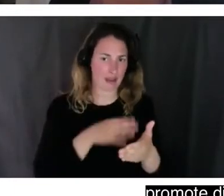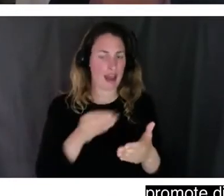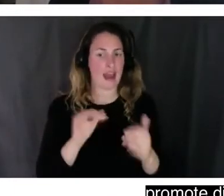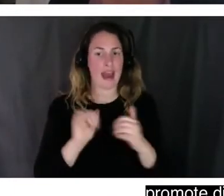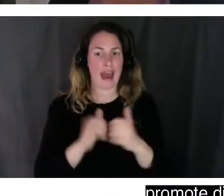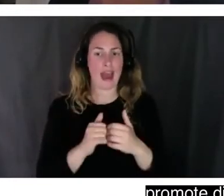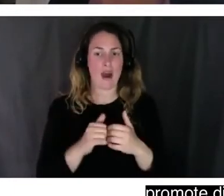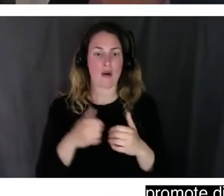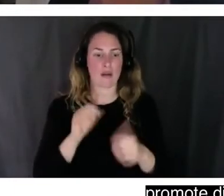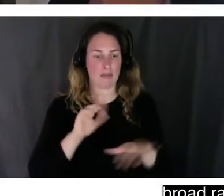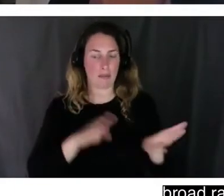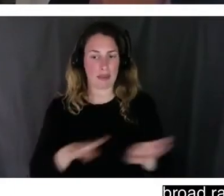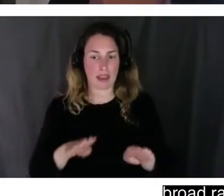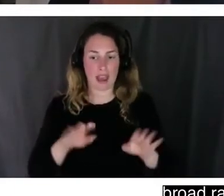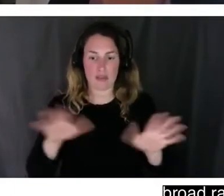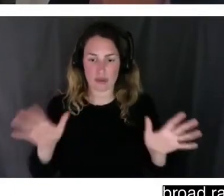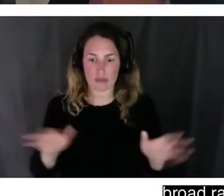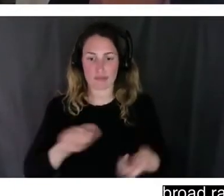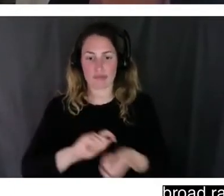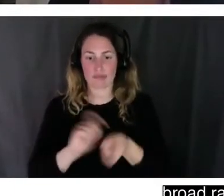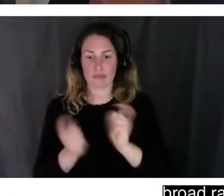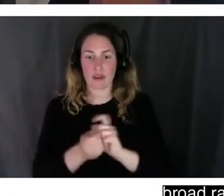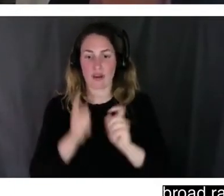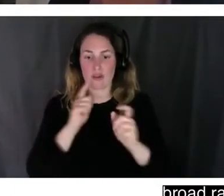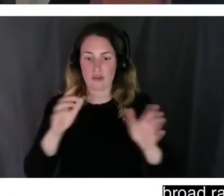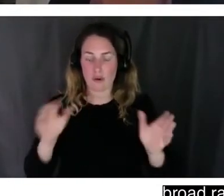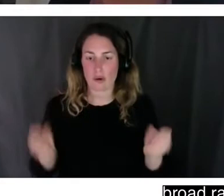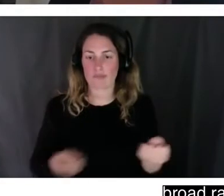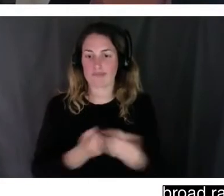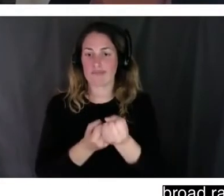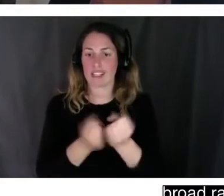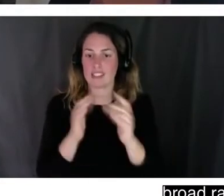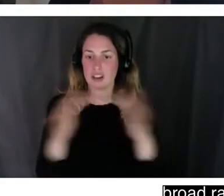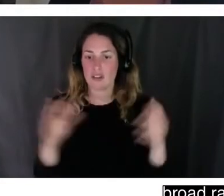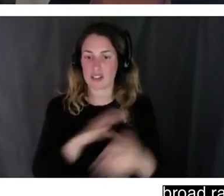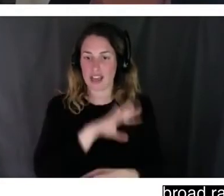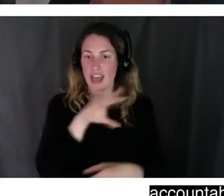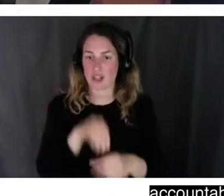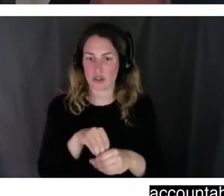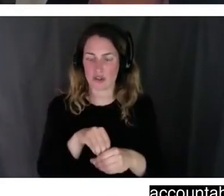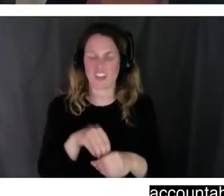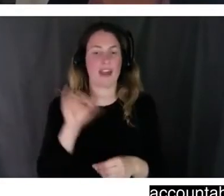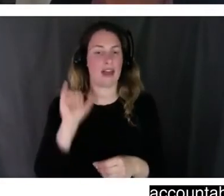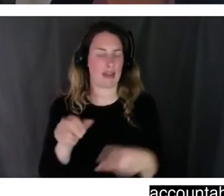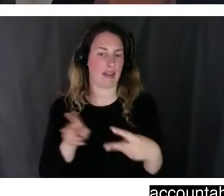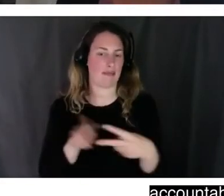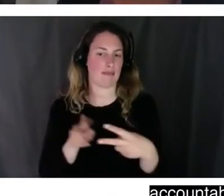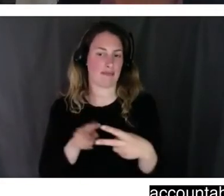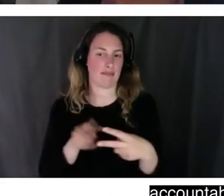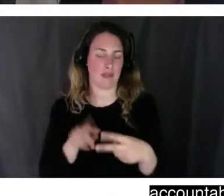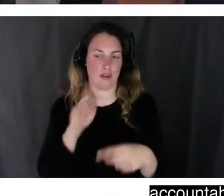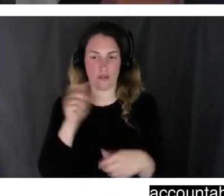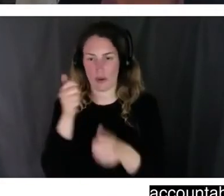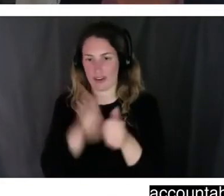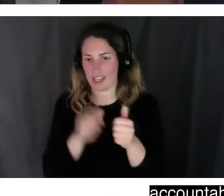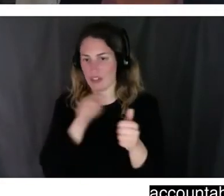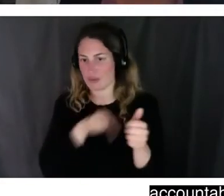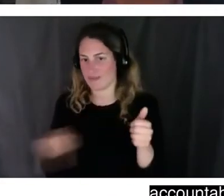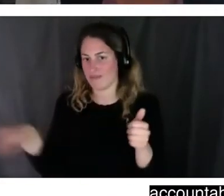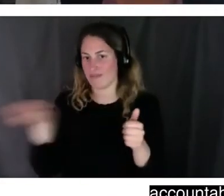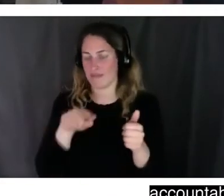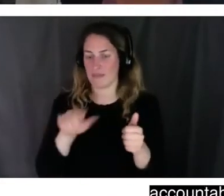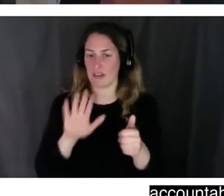inclusion within the broad range of your personal area of accountability and